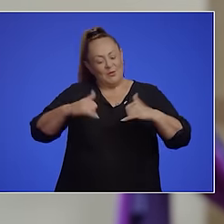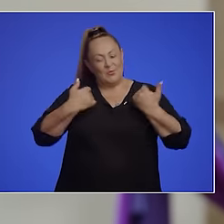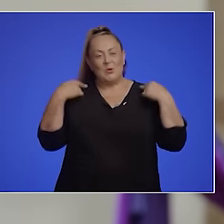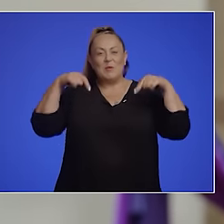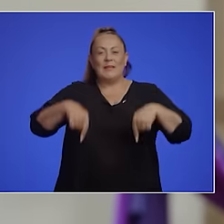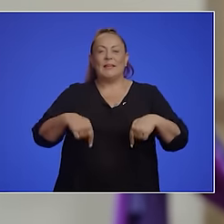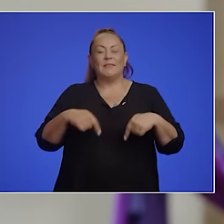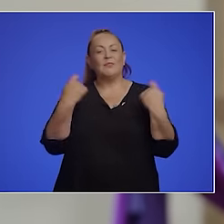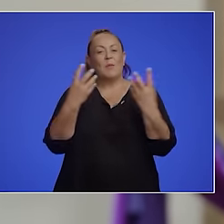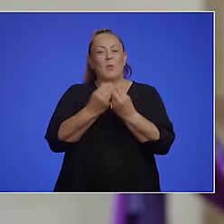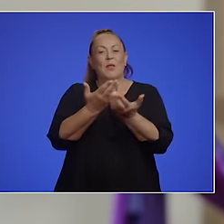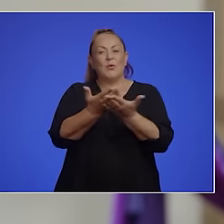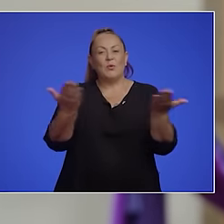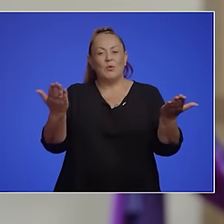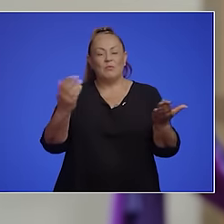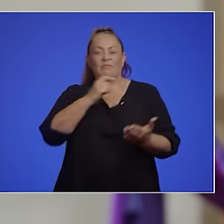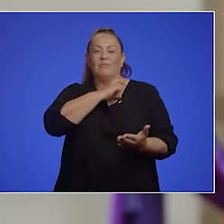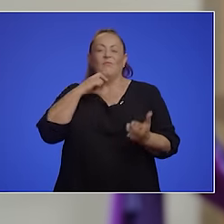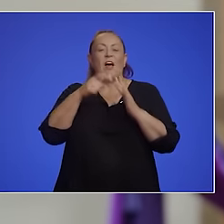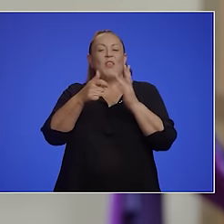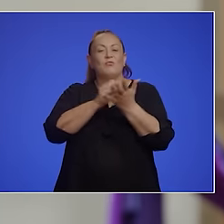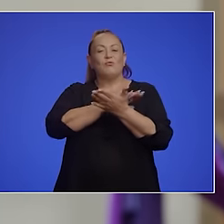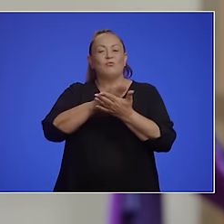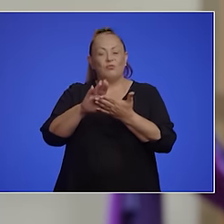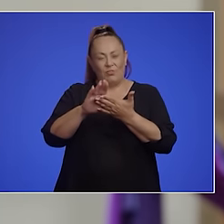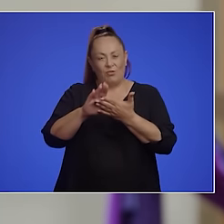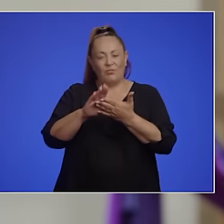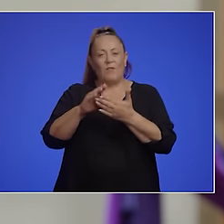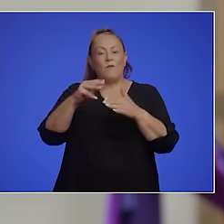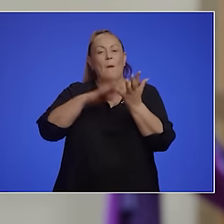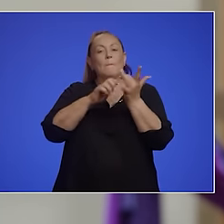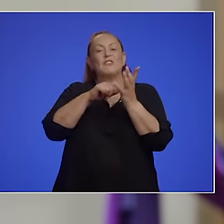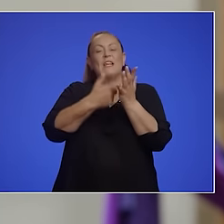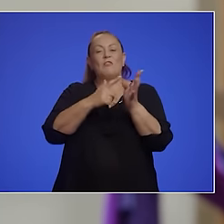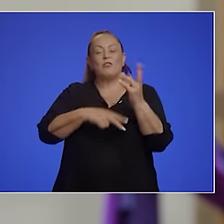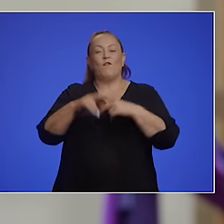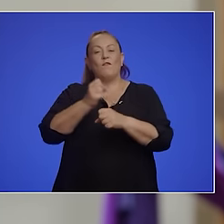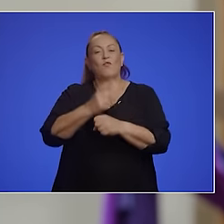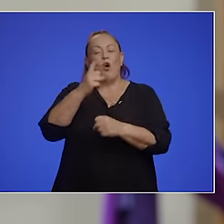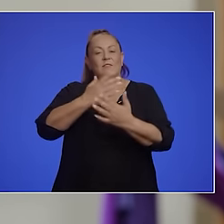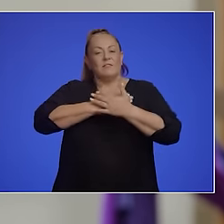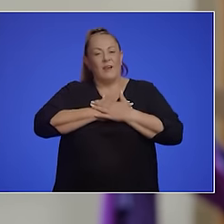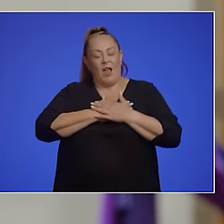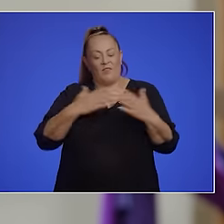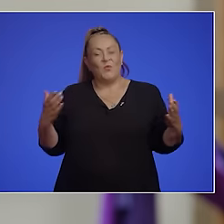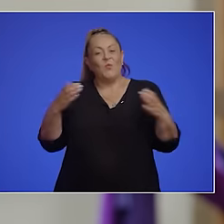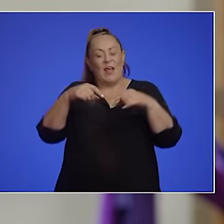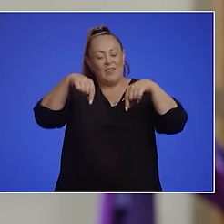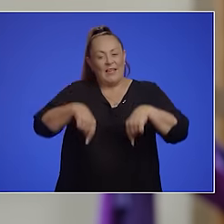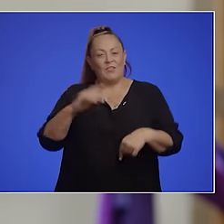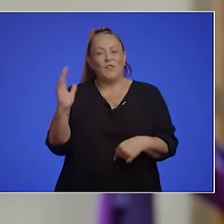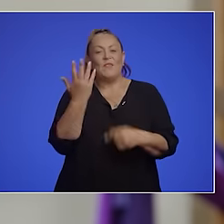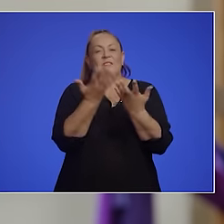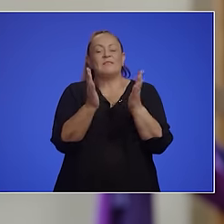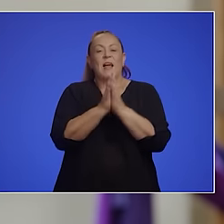be with you once again. My name is Father Josh Ricker from the Missionaries of God's Laverdance. Wonderful to gather together on this fifth Sunday of